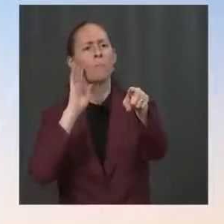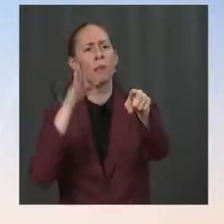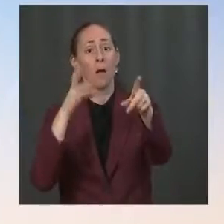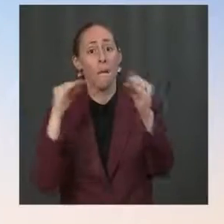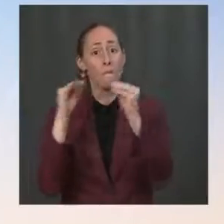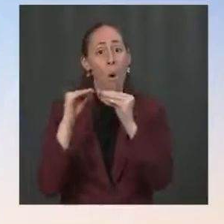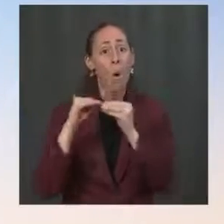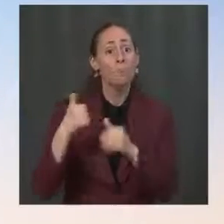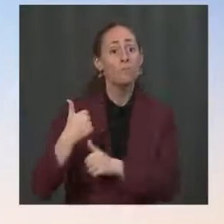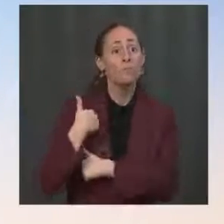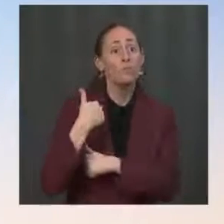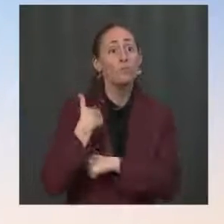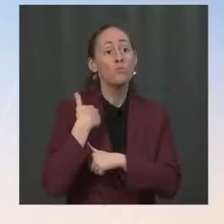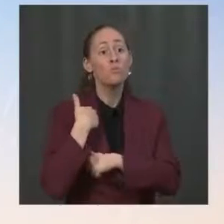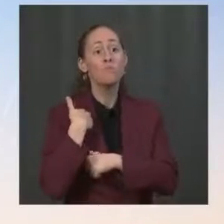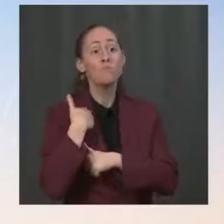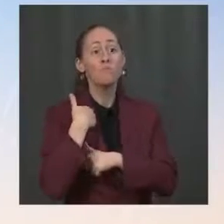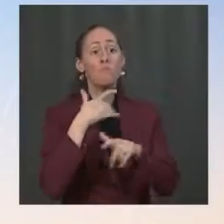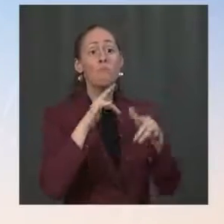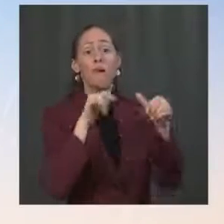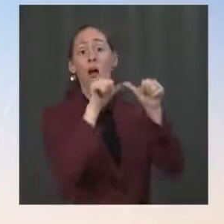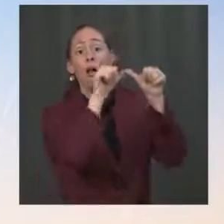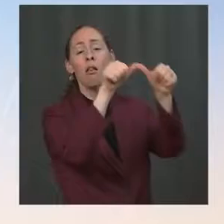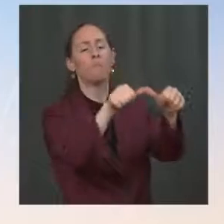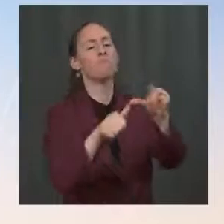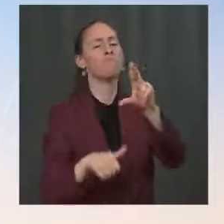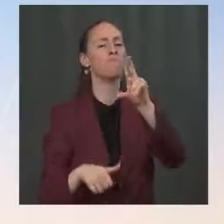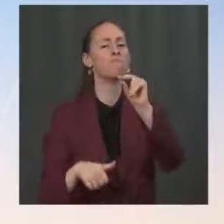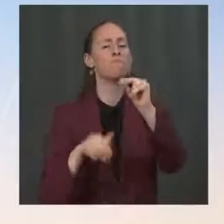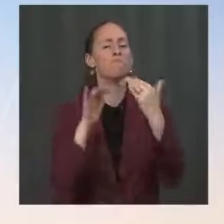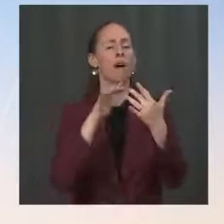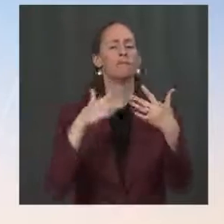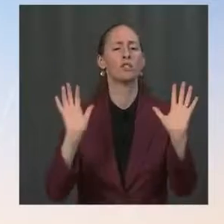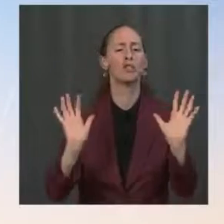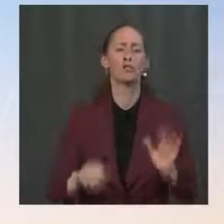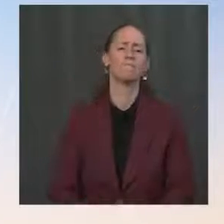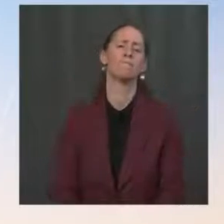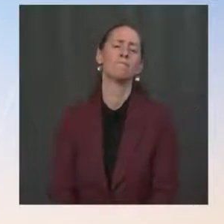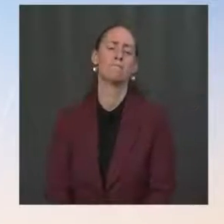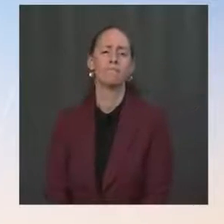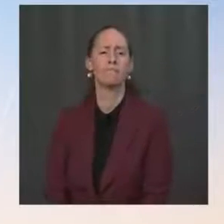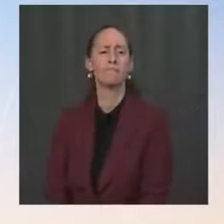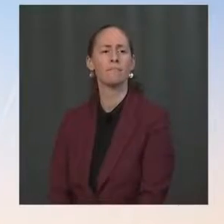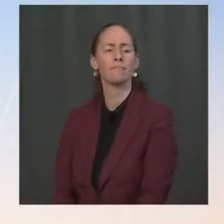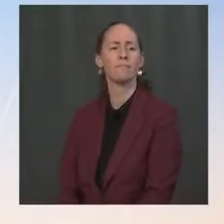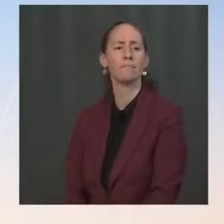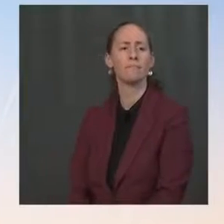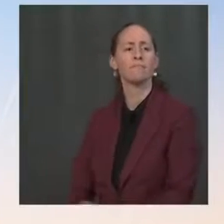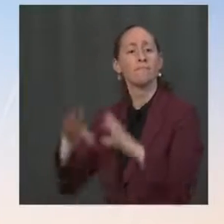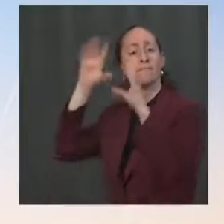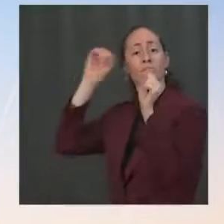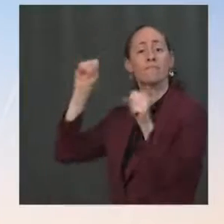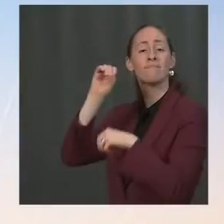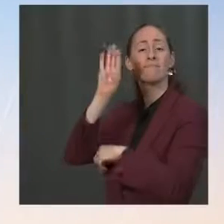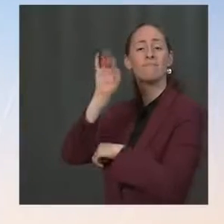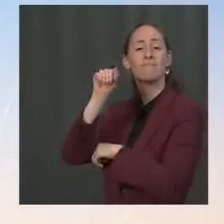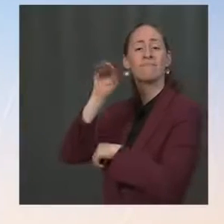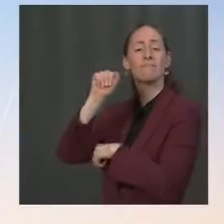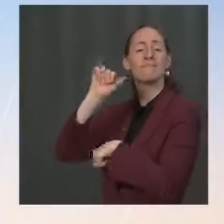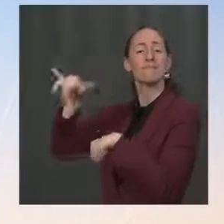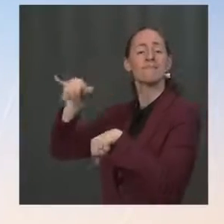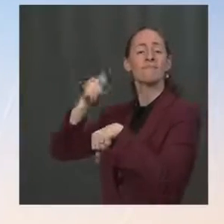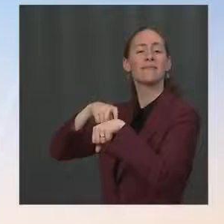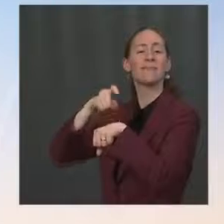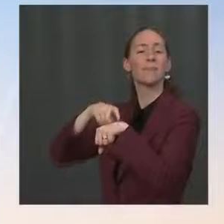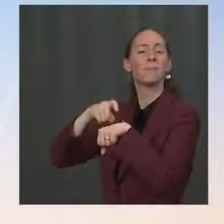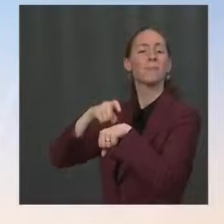of a related question to Josh, when the Obama administration was bringing in Syrian refugees, there was a lot of pushback from